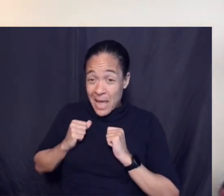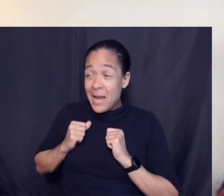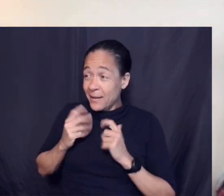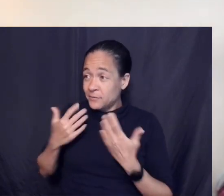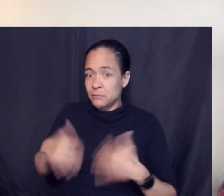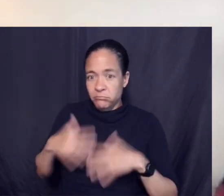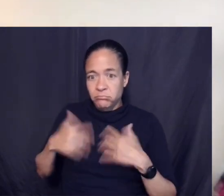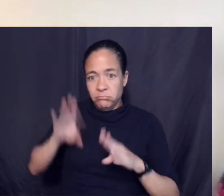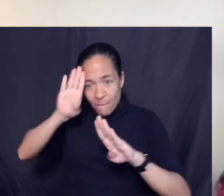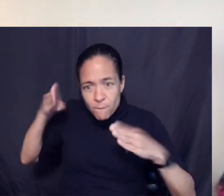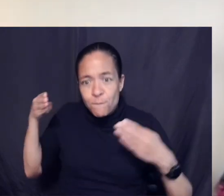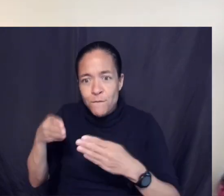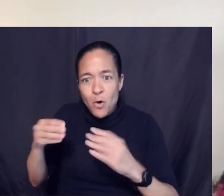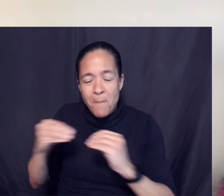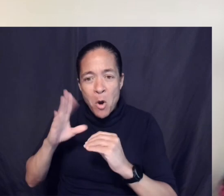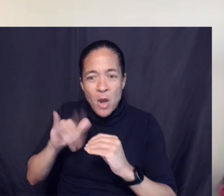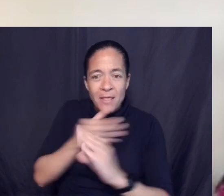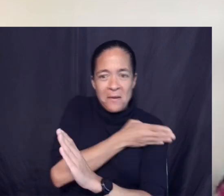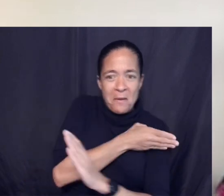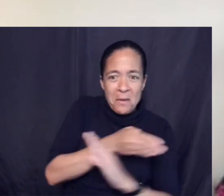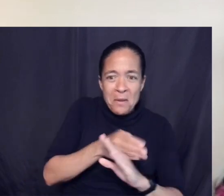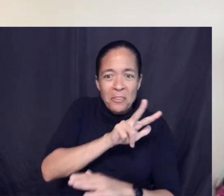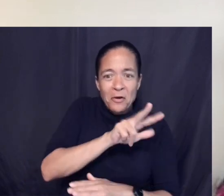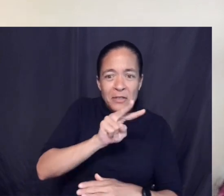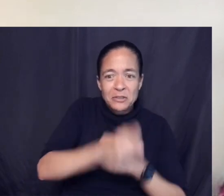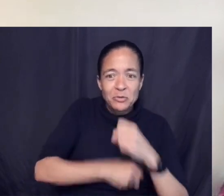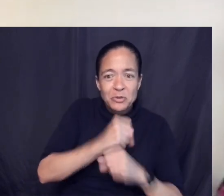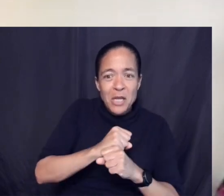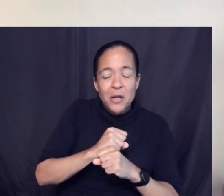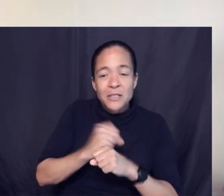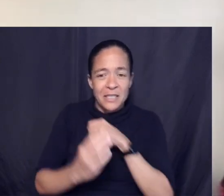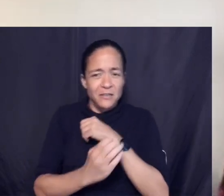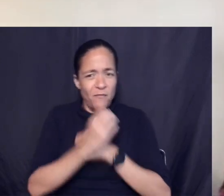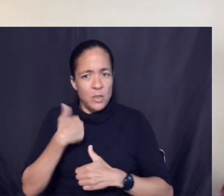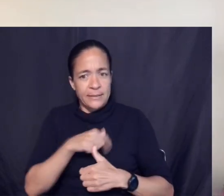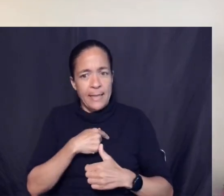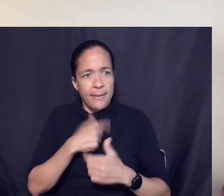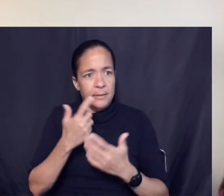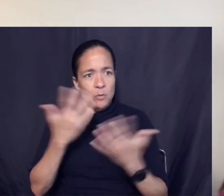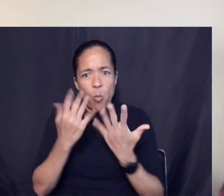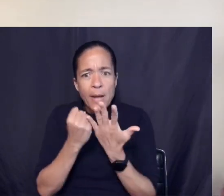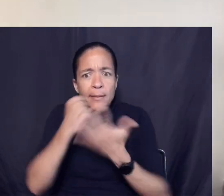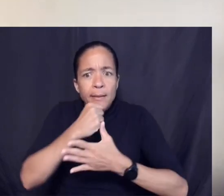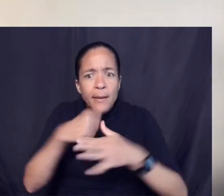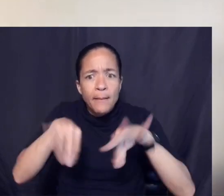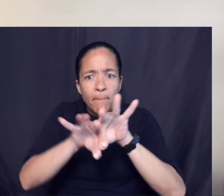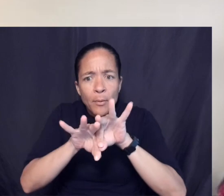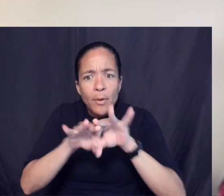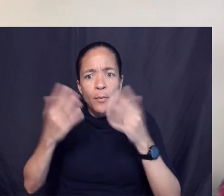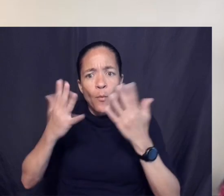32 years. And it's really just made us think about like what's important and what to focus